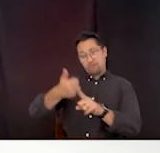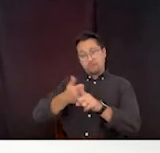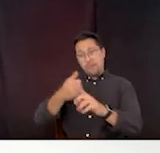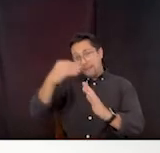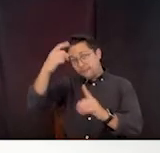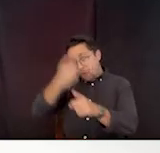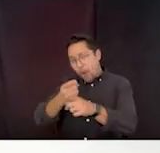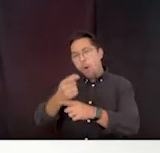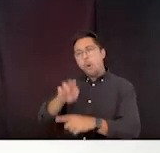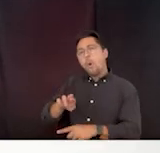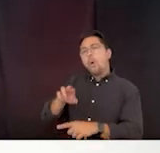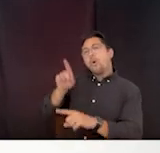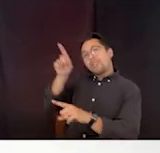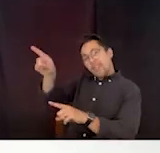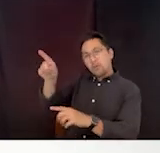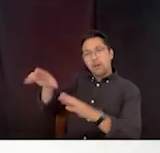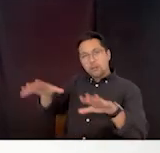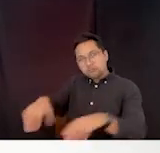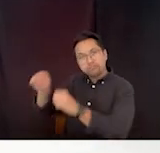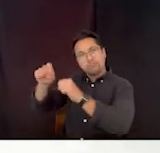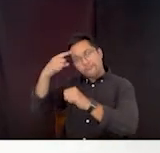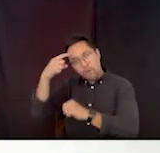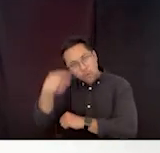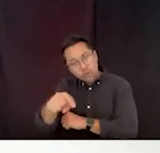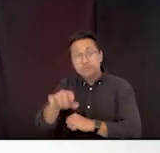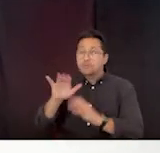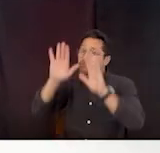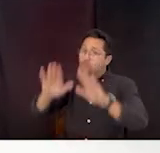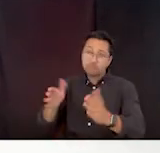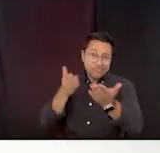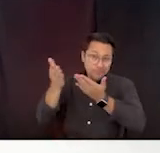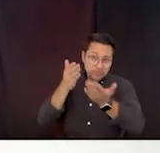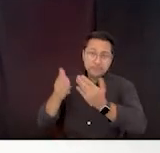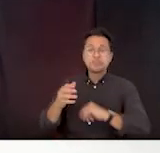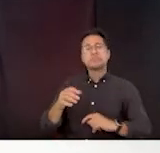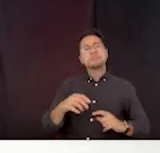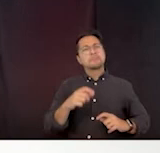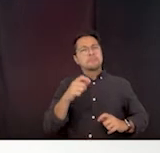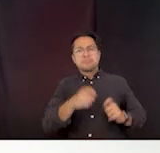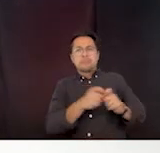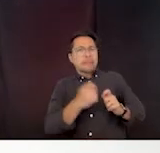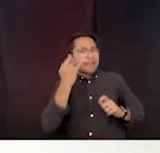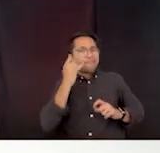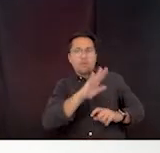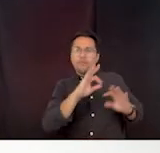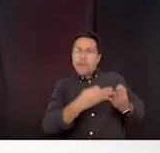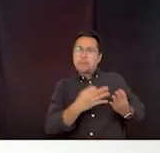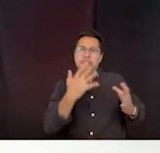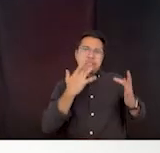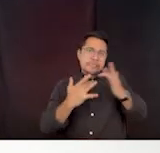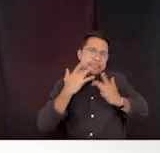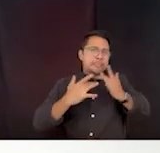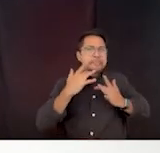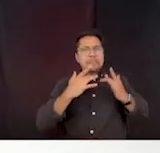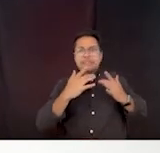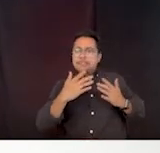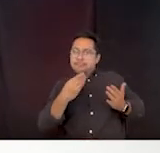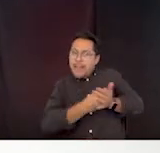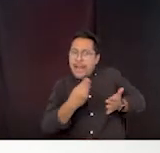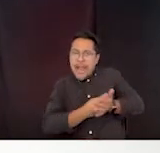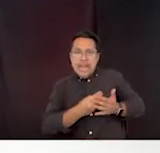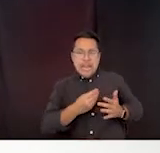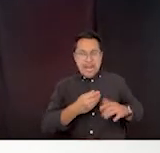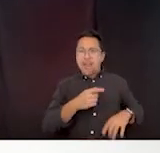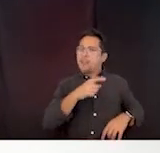it for you. So that's a great resource, great service, and especially if your family is really struggling financially, she can often help families